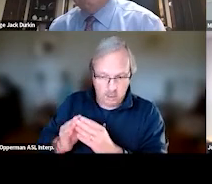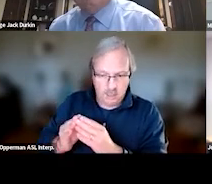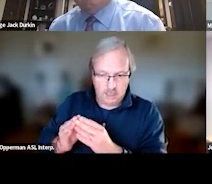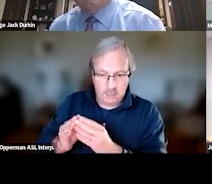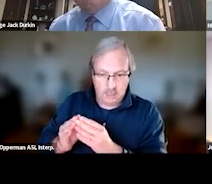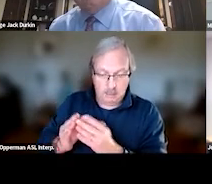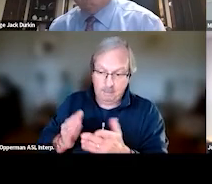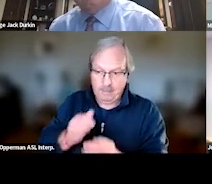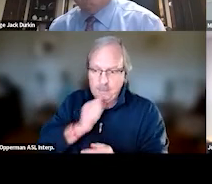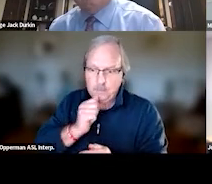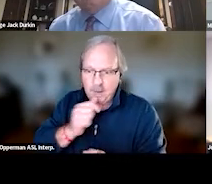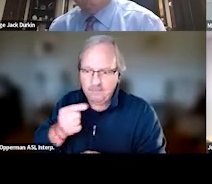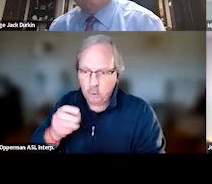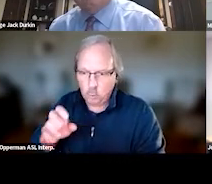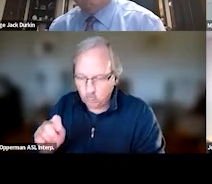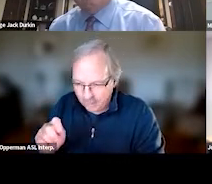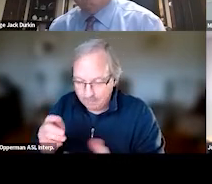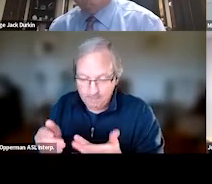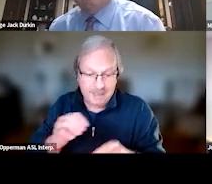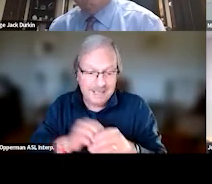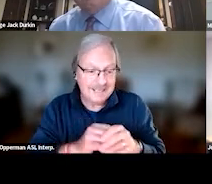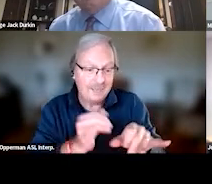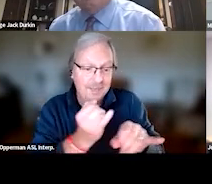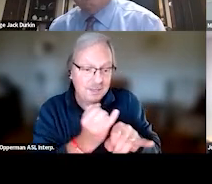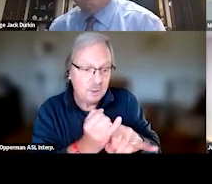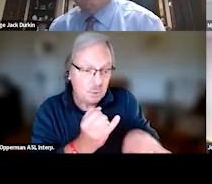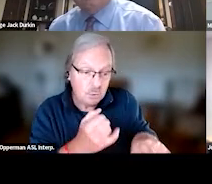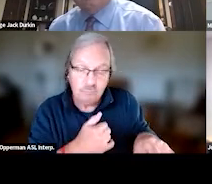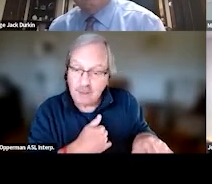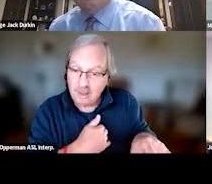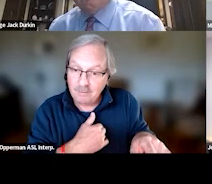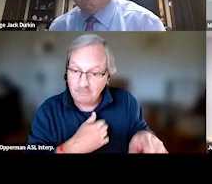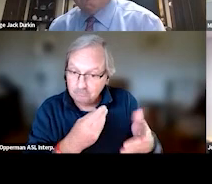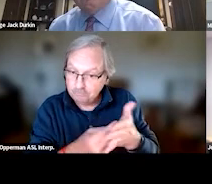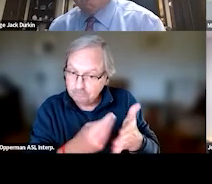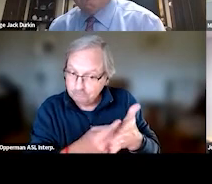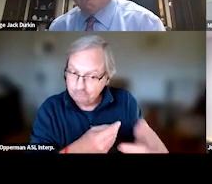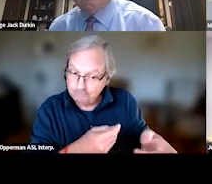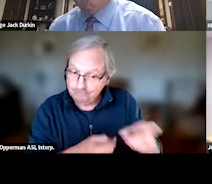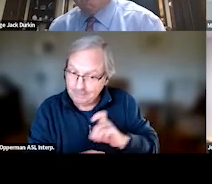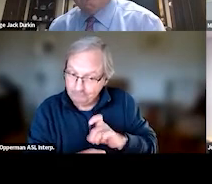grant, something within the institution that you're in. But